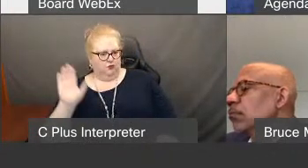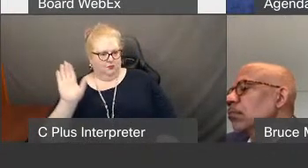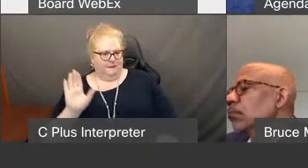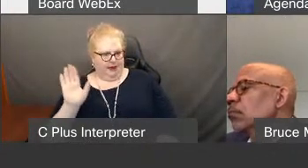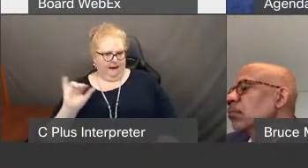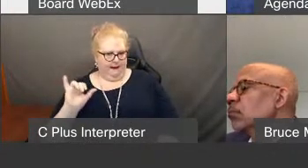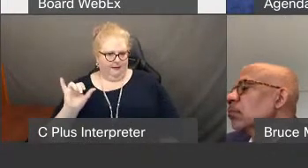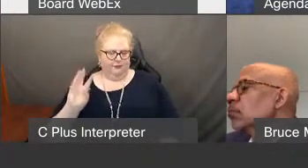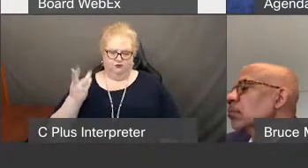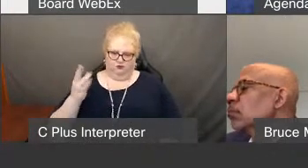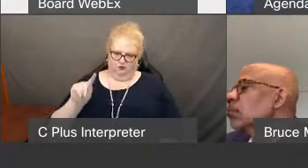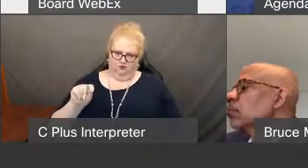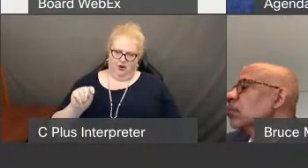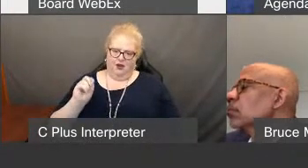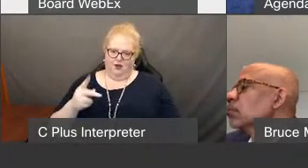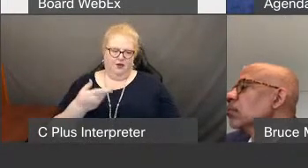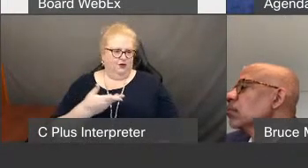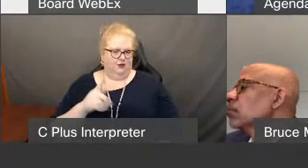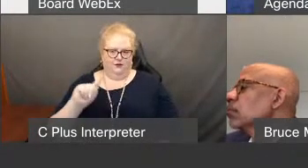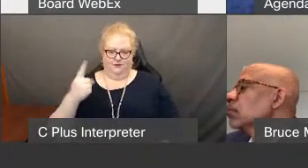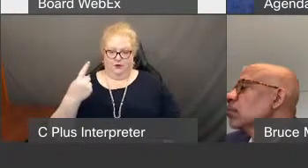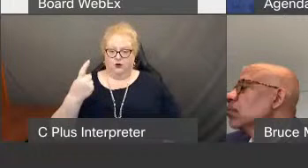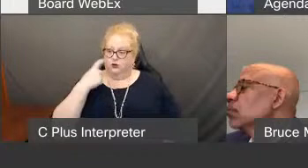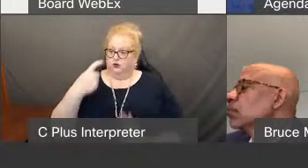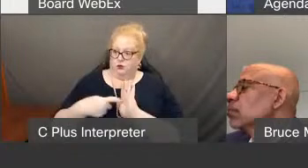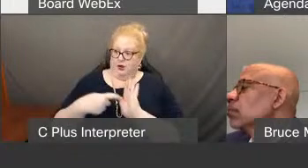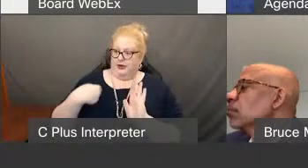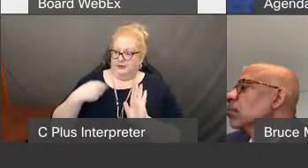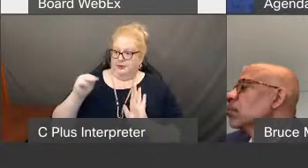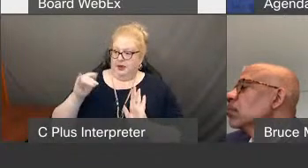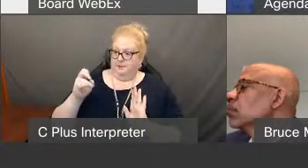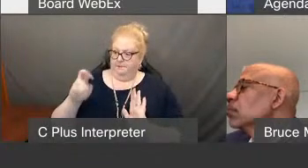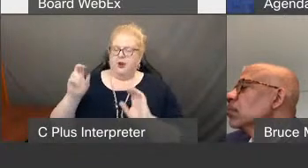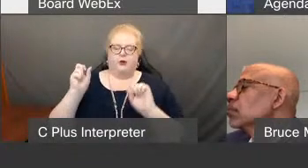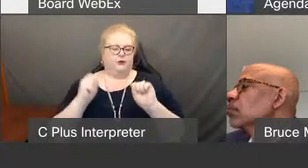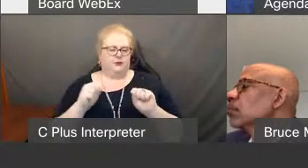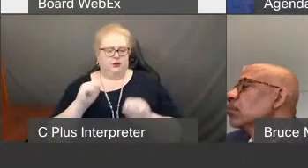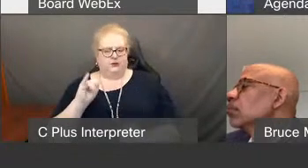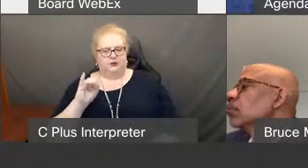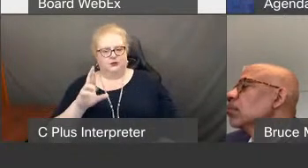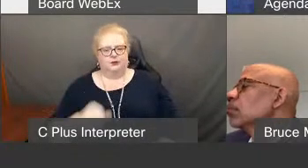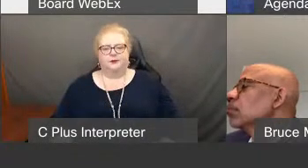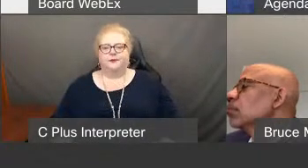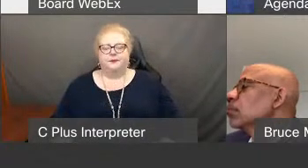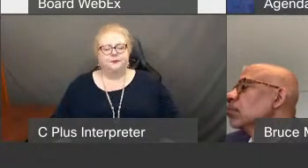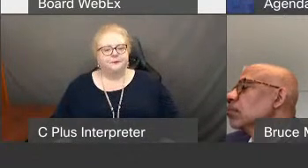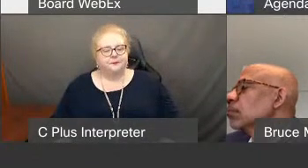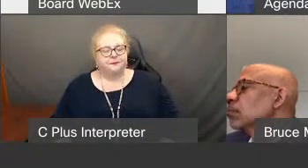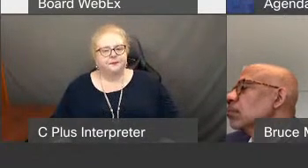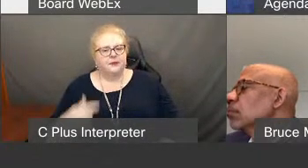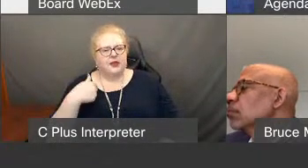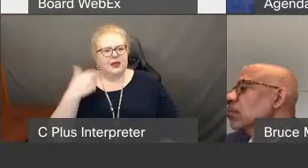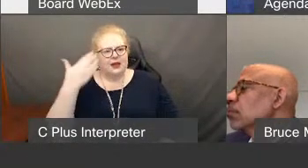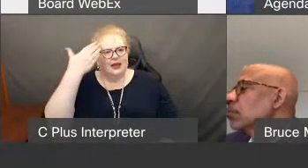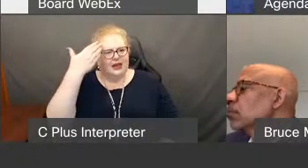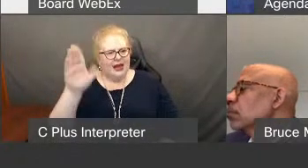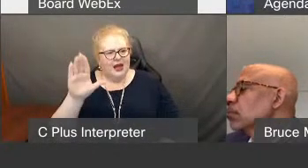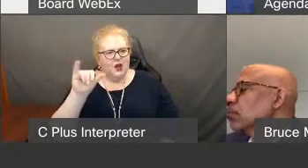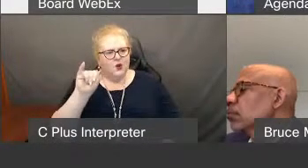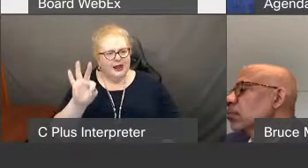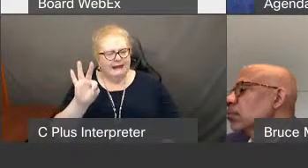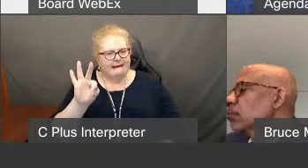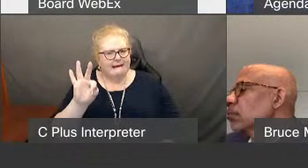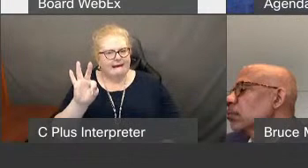back. You recognize me, Mayor? Yes, sir. And I don't know if this goes to Tom. I got a couple of